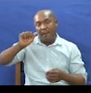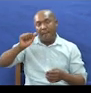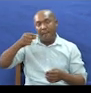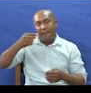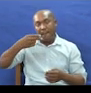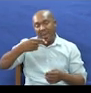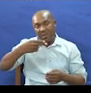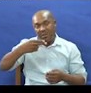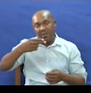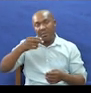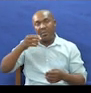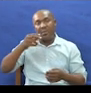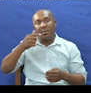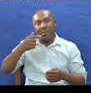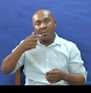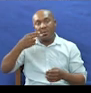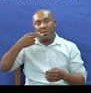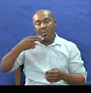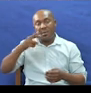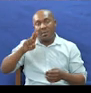through the tunnel.